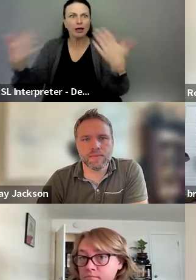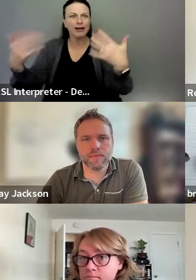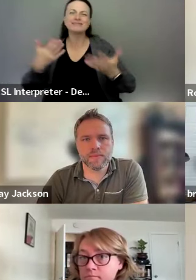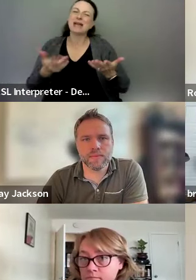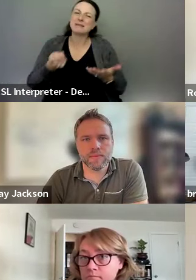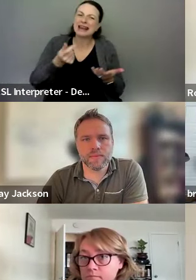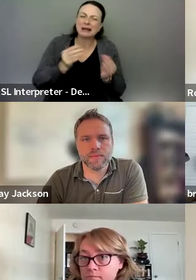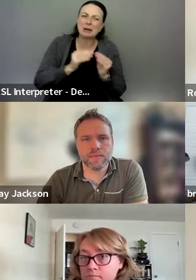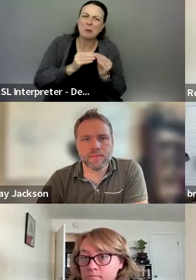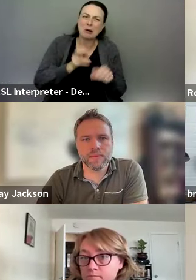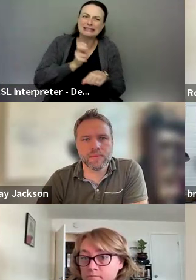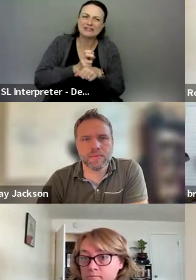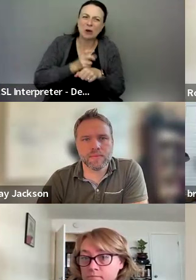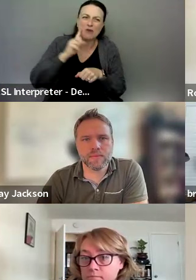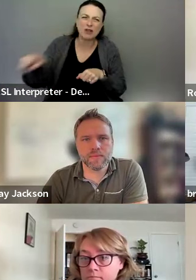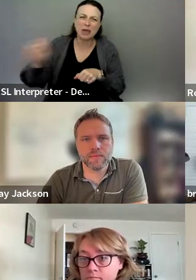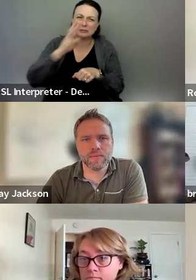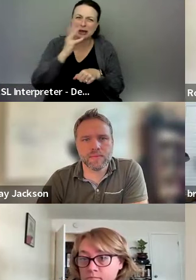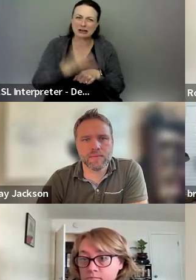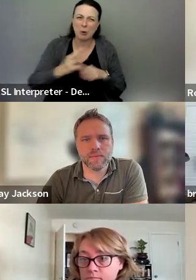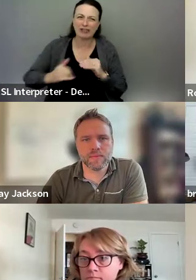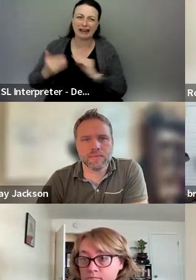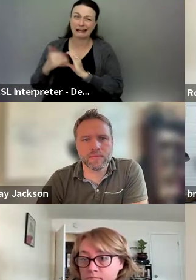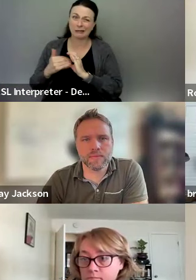it a little bit more difficult to ignore than an email.